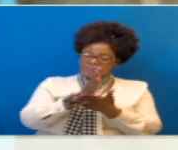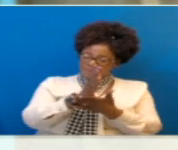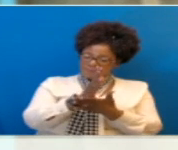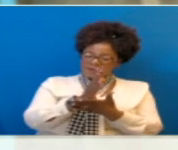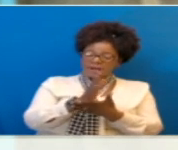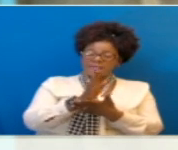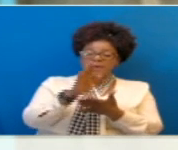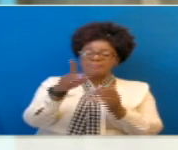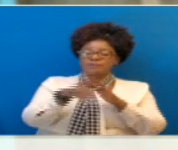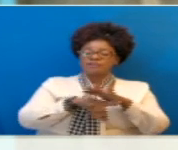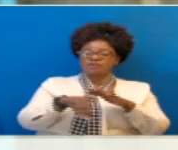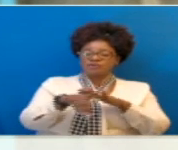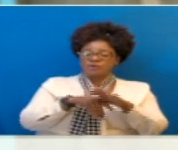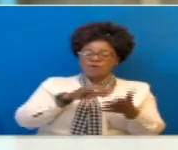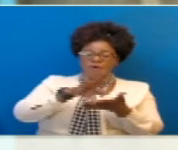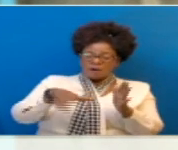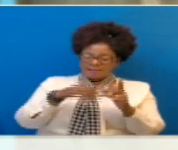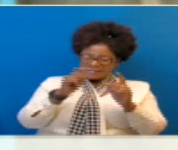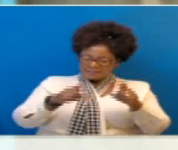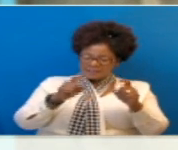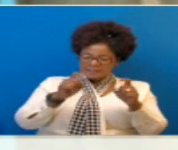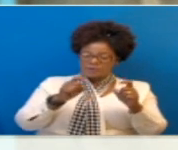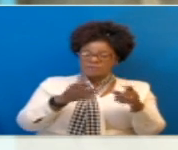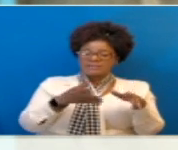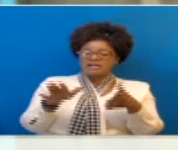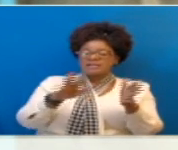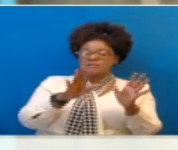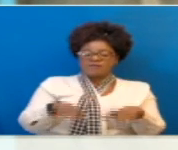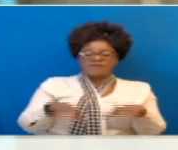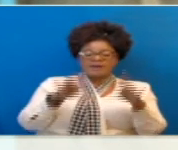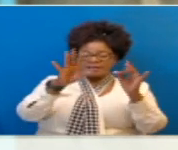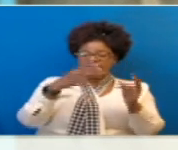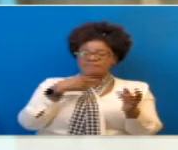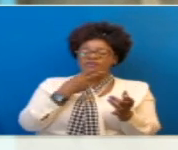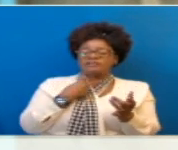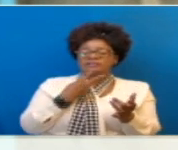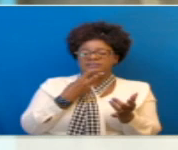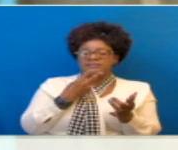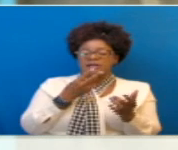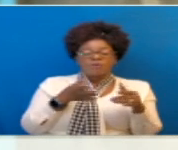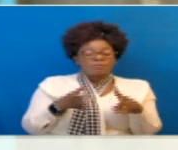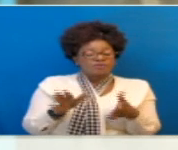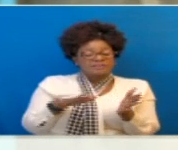their potential. All they needed was a chance to find their voices and an